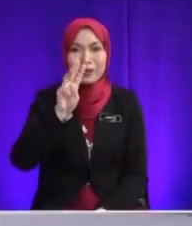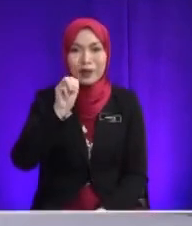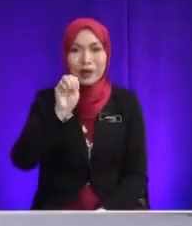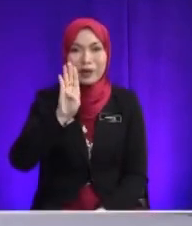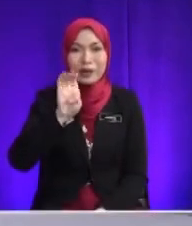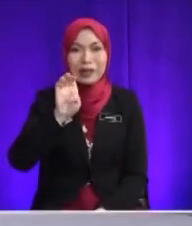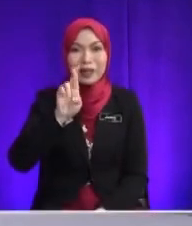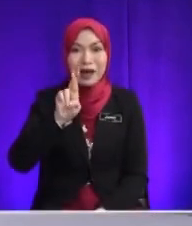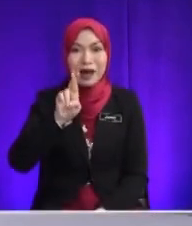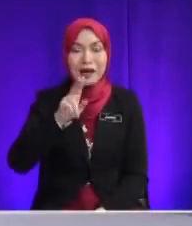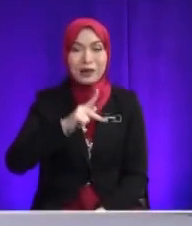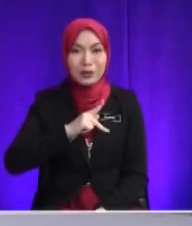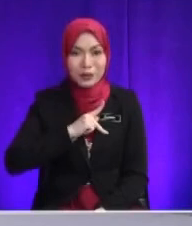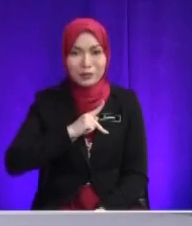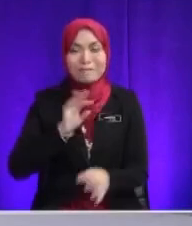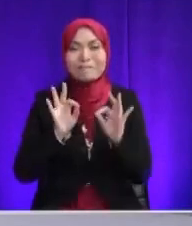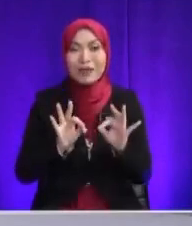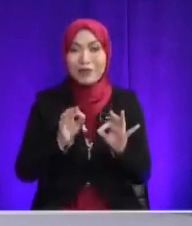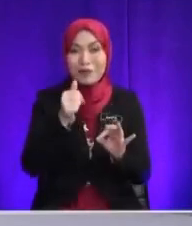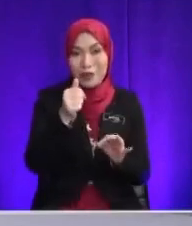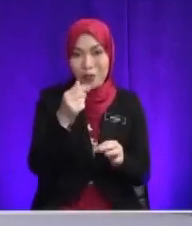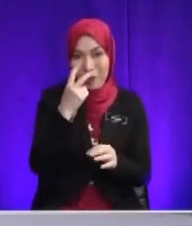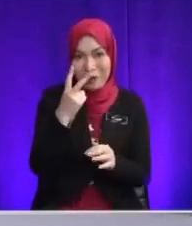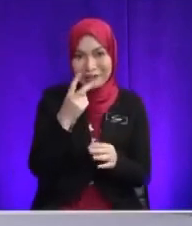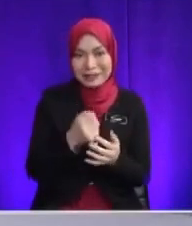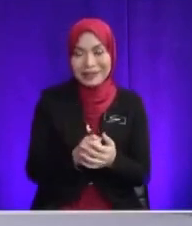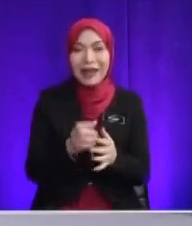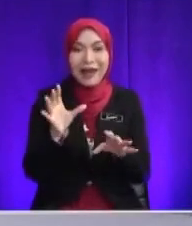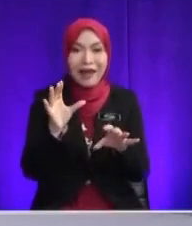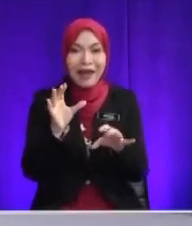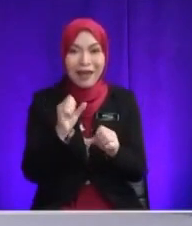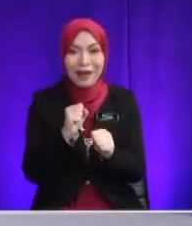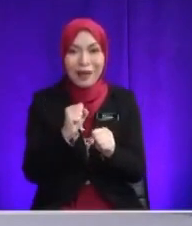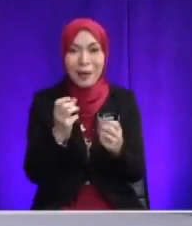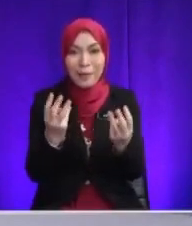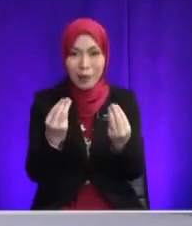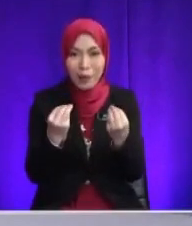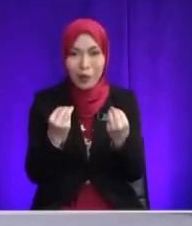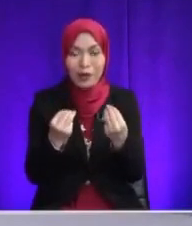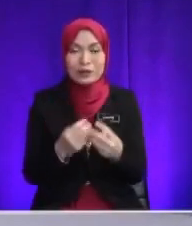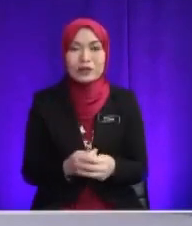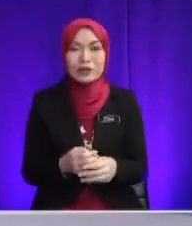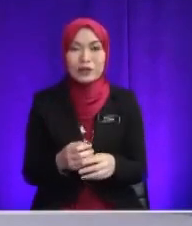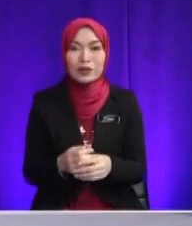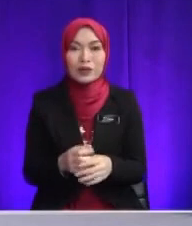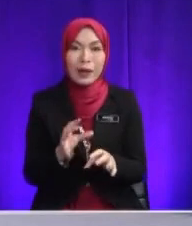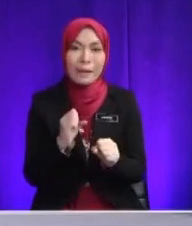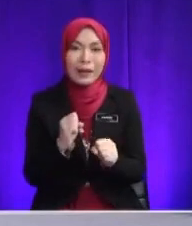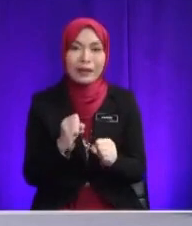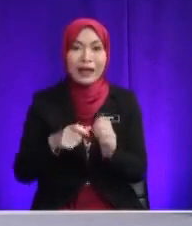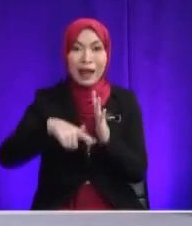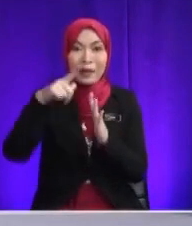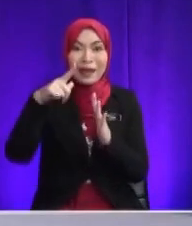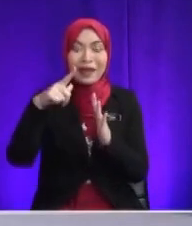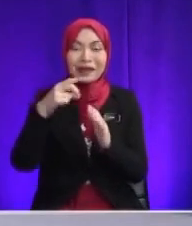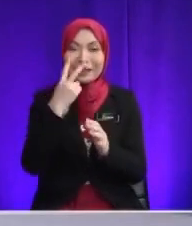So for those of you watching, if you want to get extra material, like what teacher Mira says, you can access Sumbaku. And with that, I want to wish thank you so much,